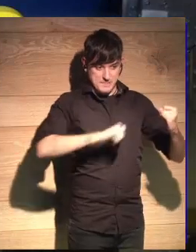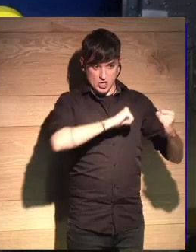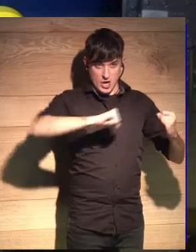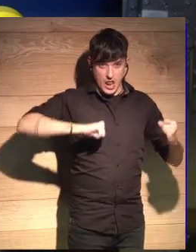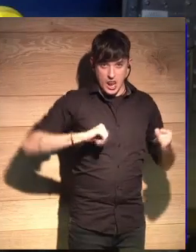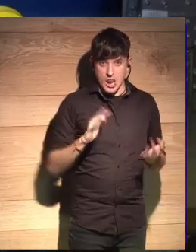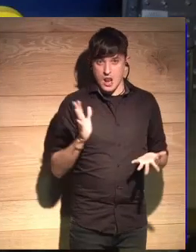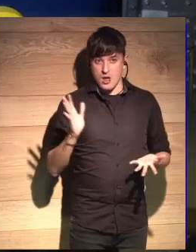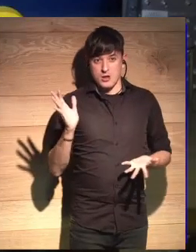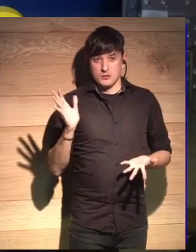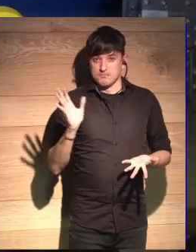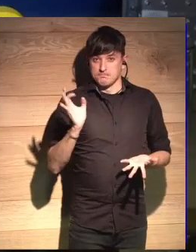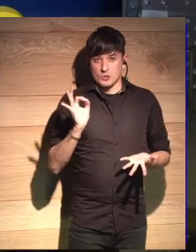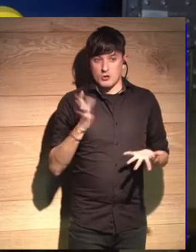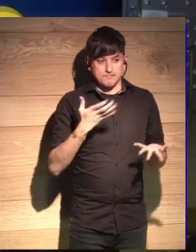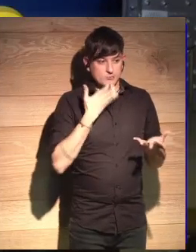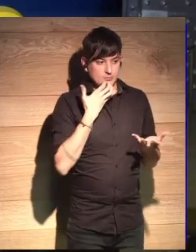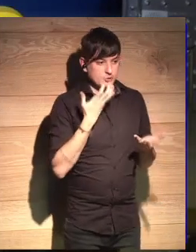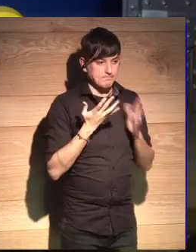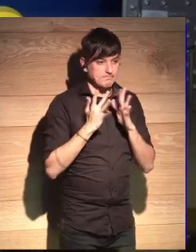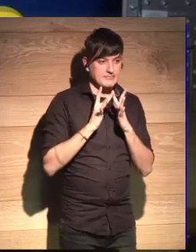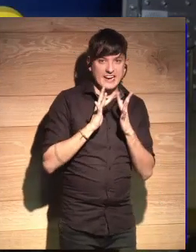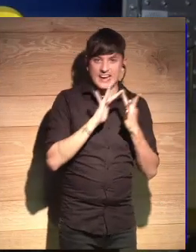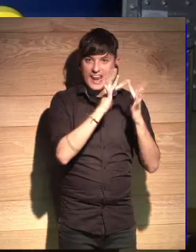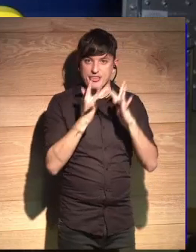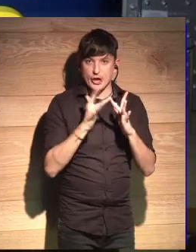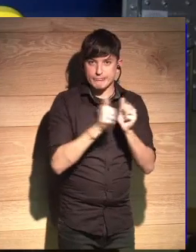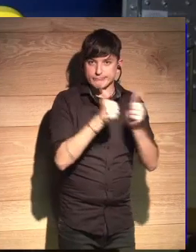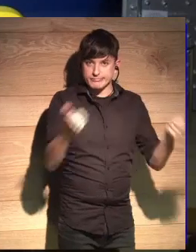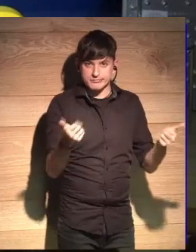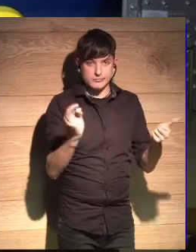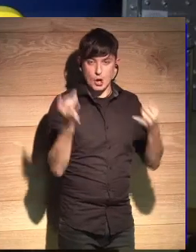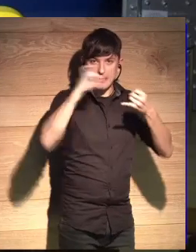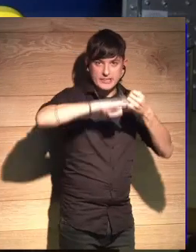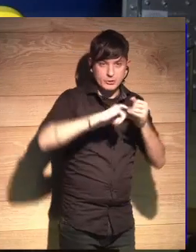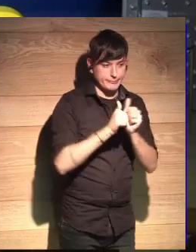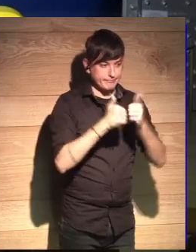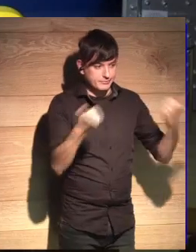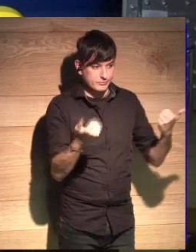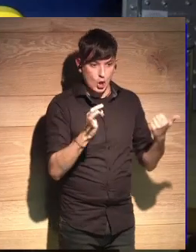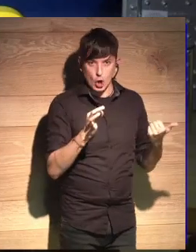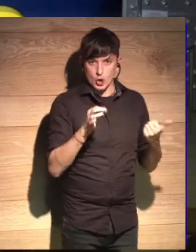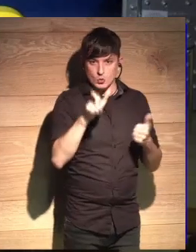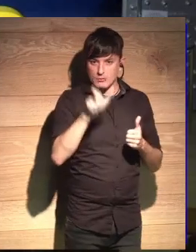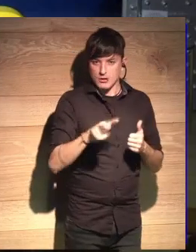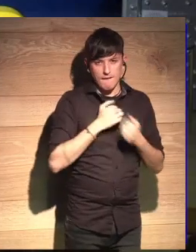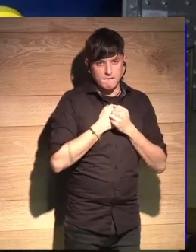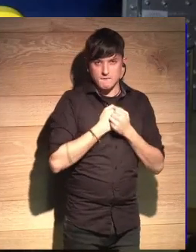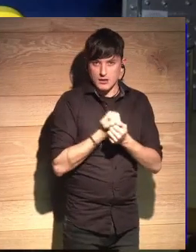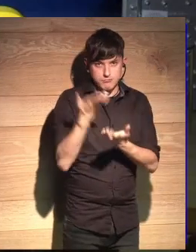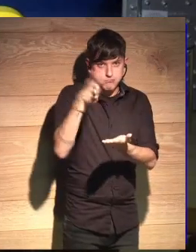breakdown of marriages or relationships, the deaths of loved ones, a setback to one's